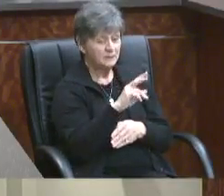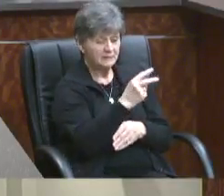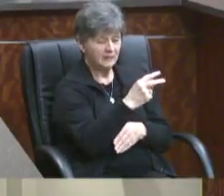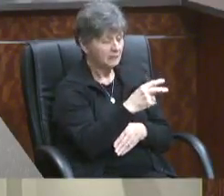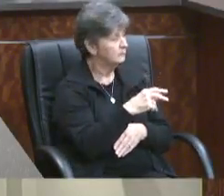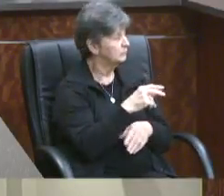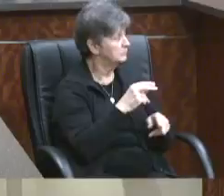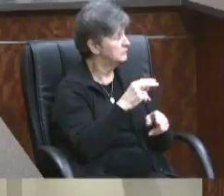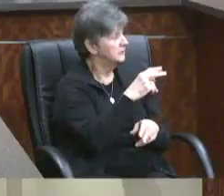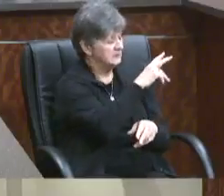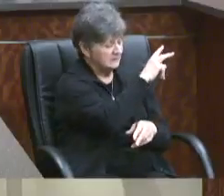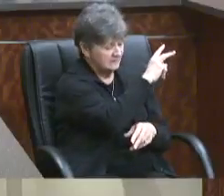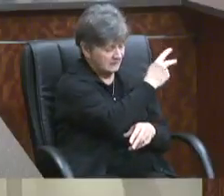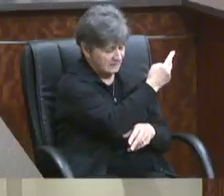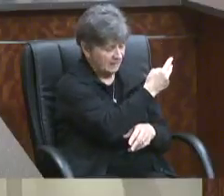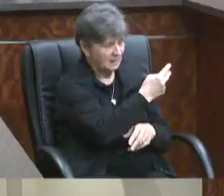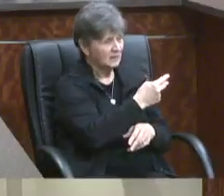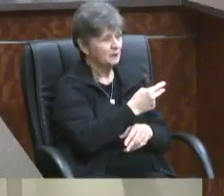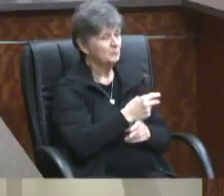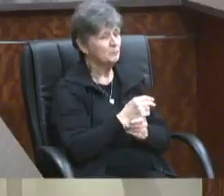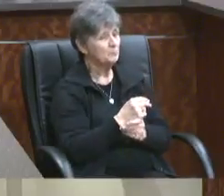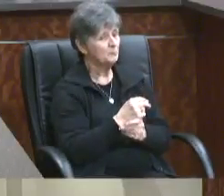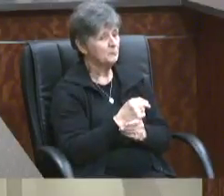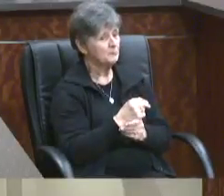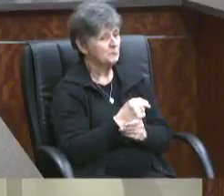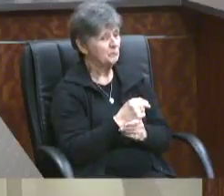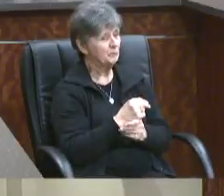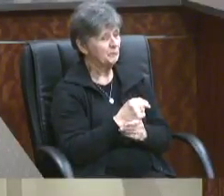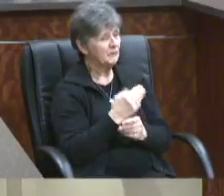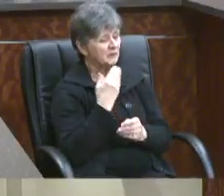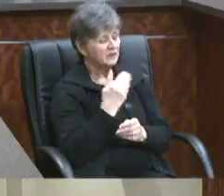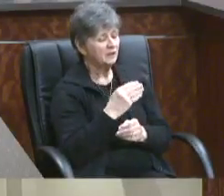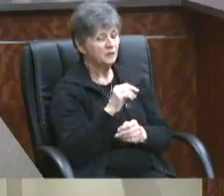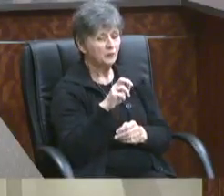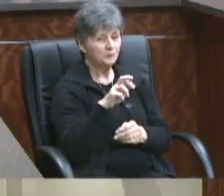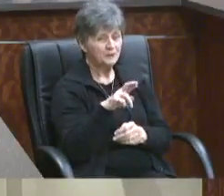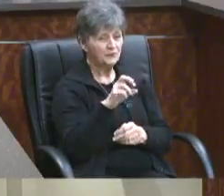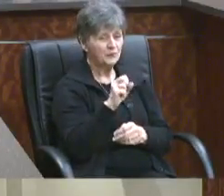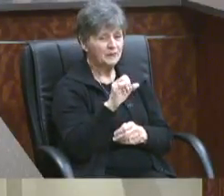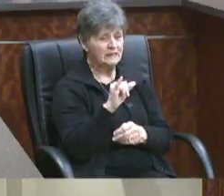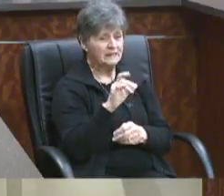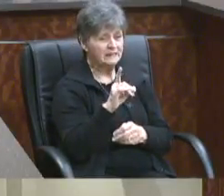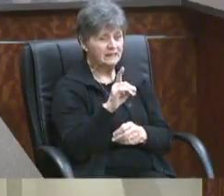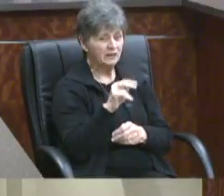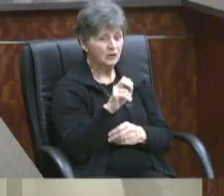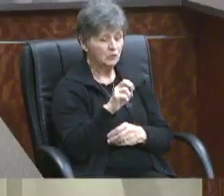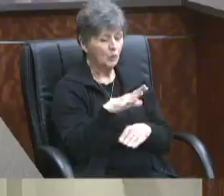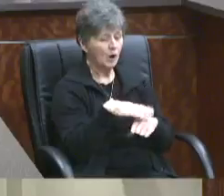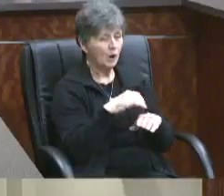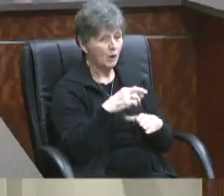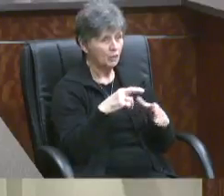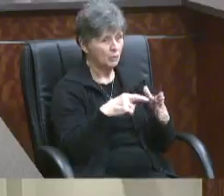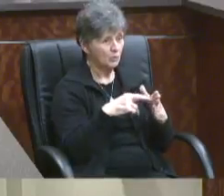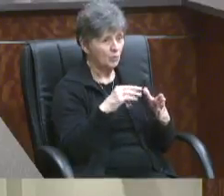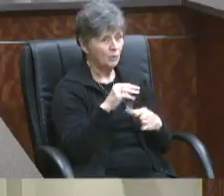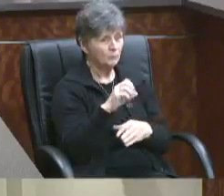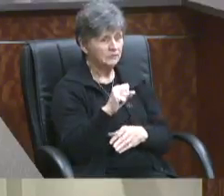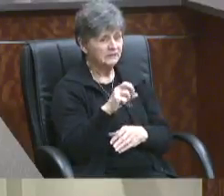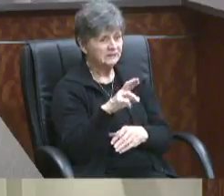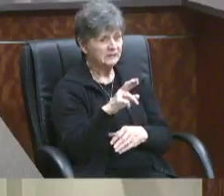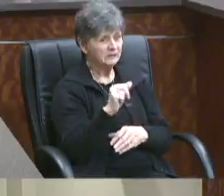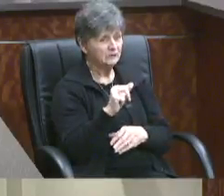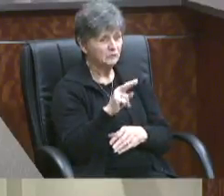Mr. President. I'm sorry. Mr. President, I second that. Thank you, Mr. Sidnor. Call the roll, Ms. Rau.